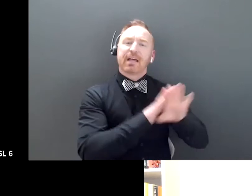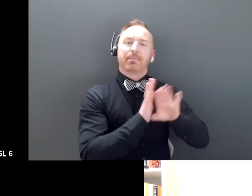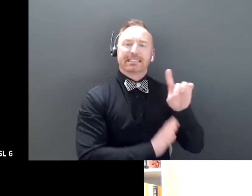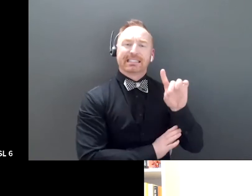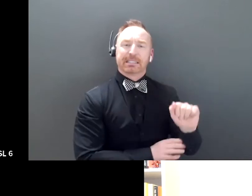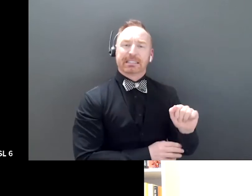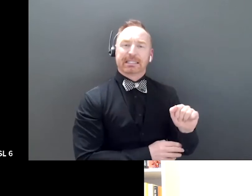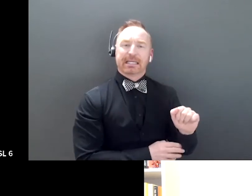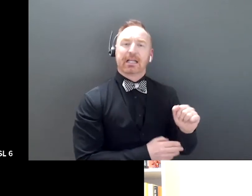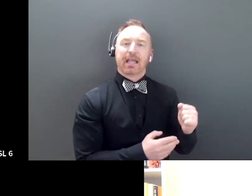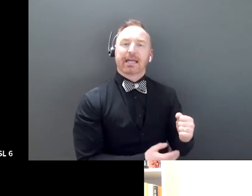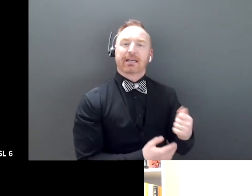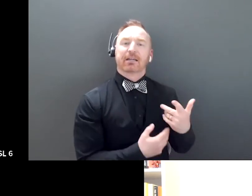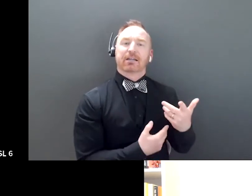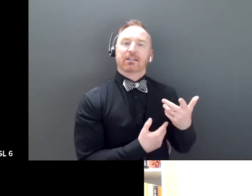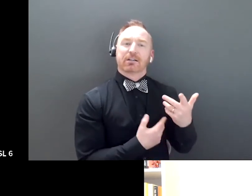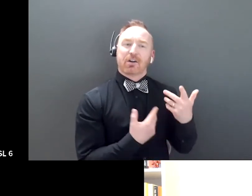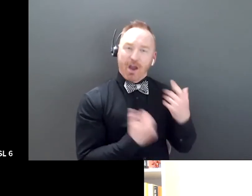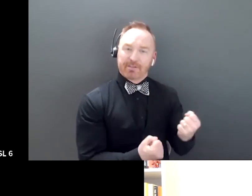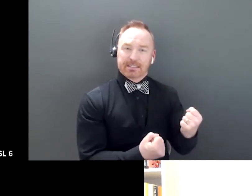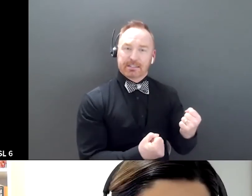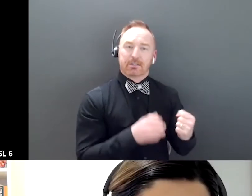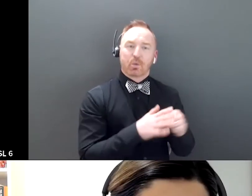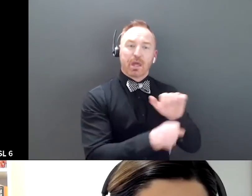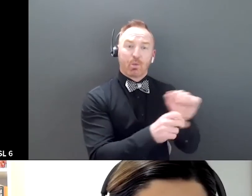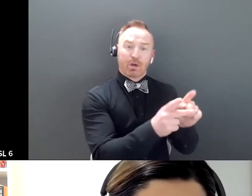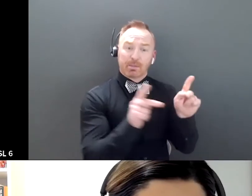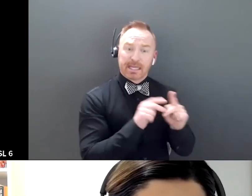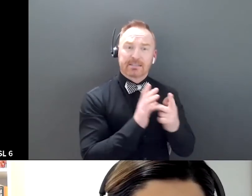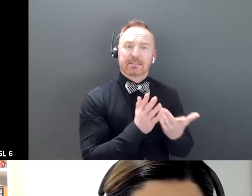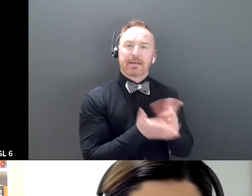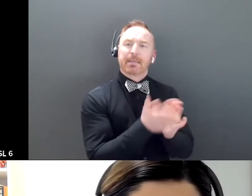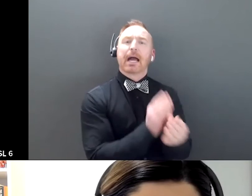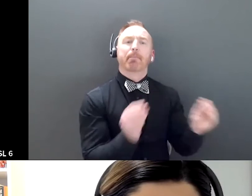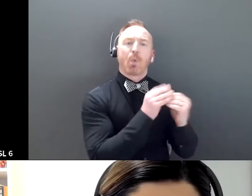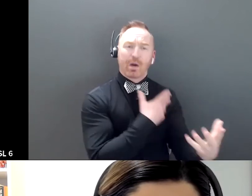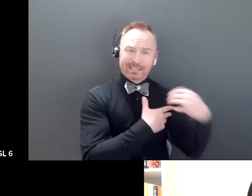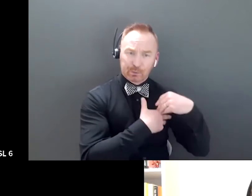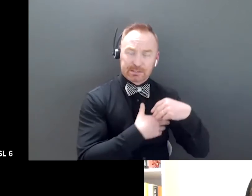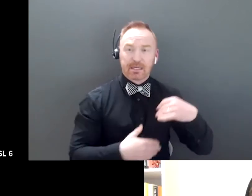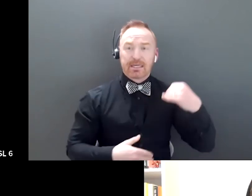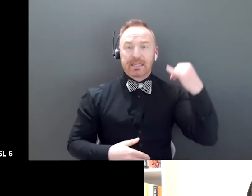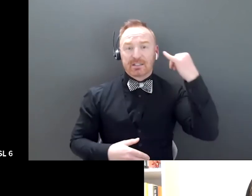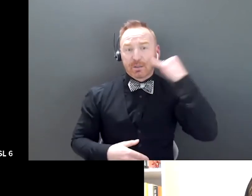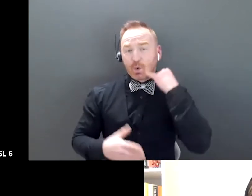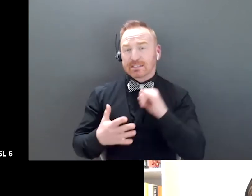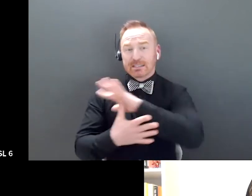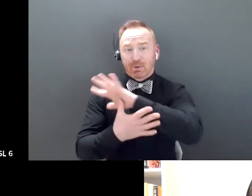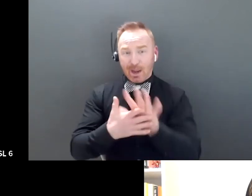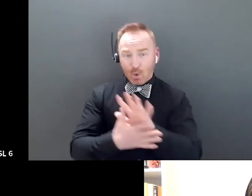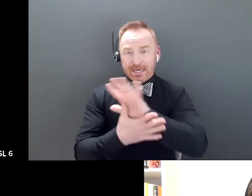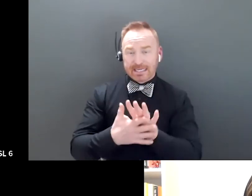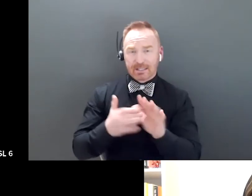workplaces more inclusive? What suggestions would you have for someone who has these competing priorities? I would actually